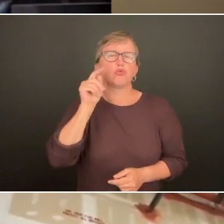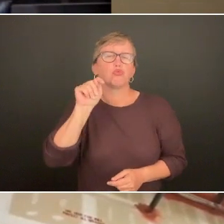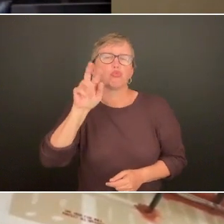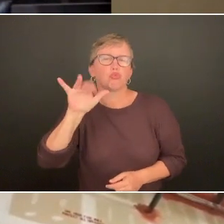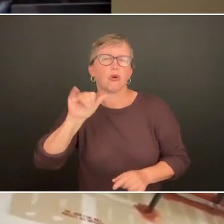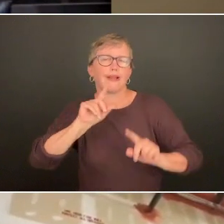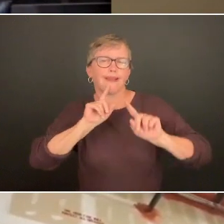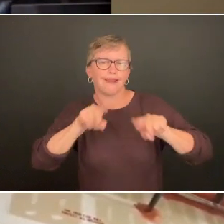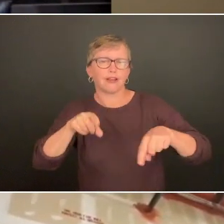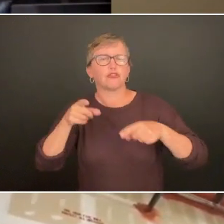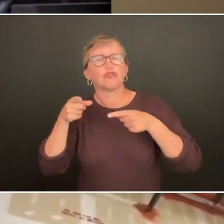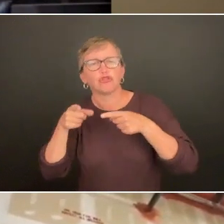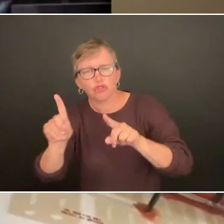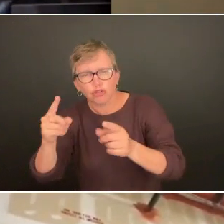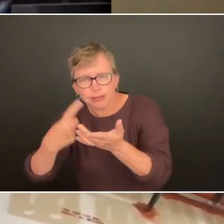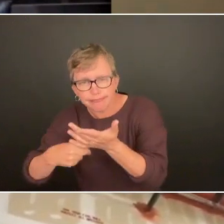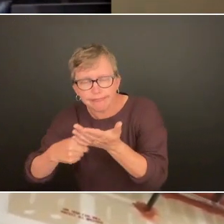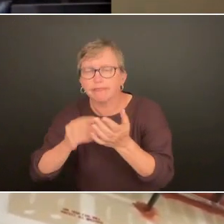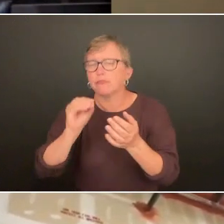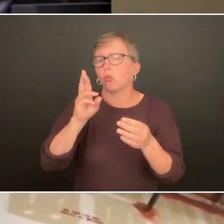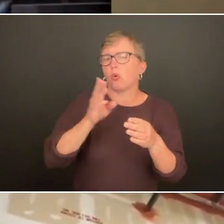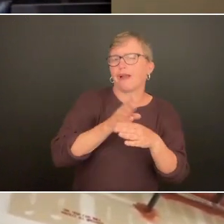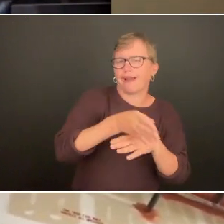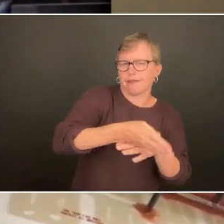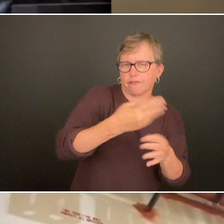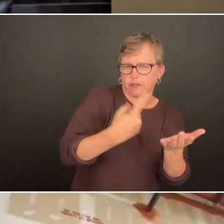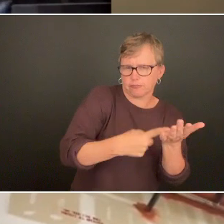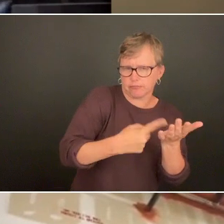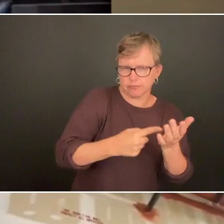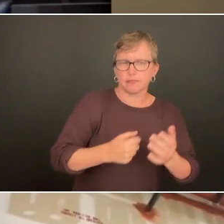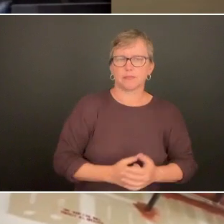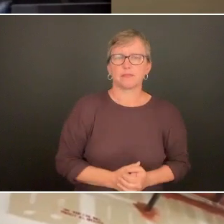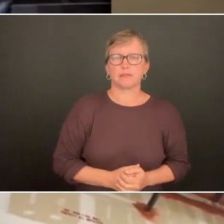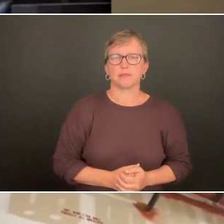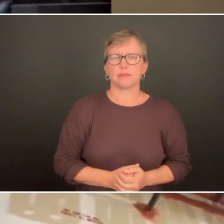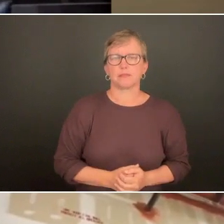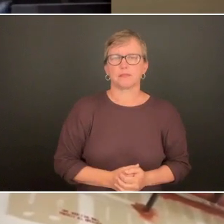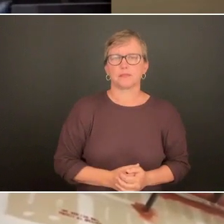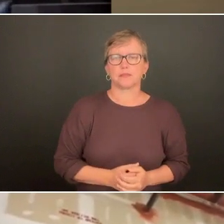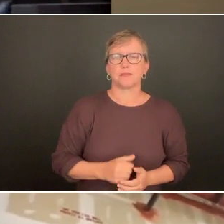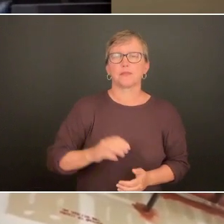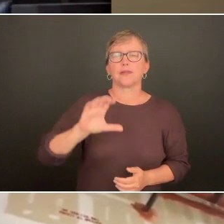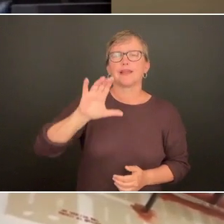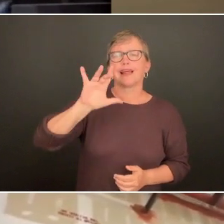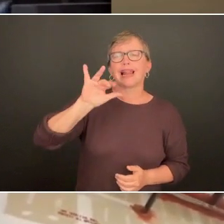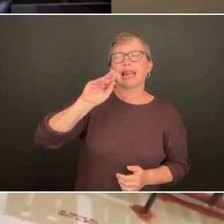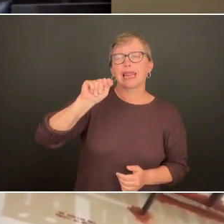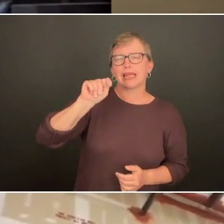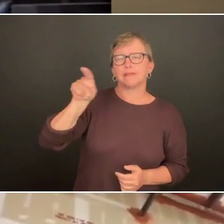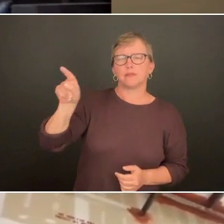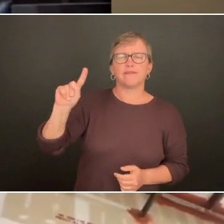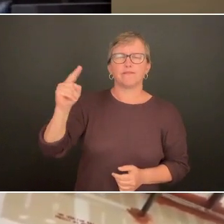at the end of our talk. So I'll begin with Clint a little bit. Clint,